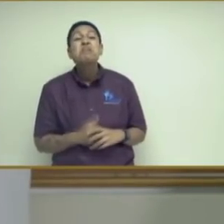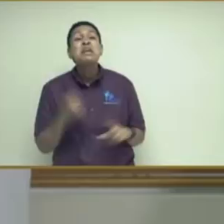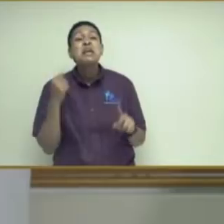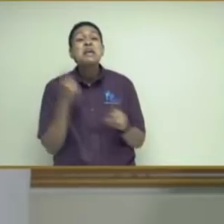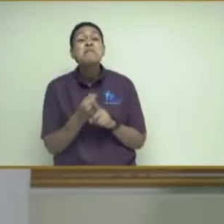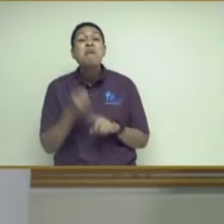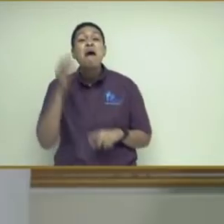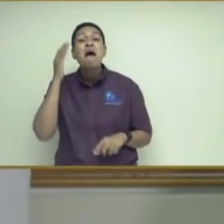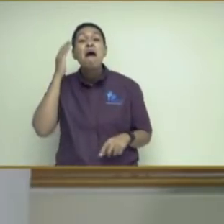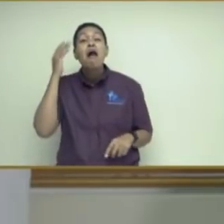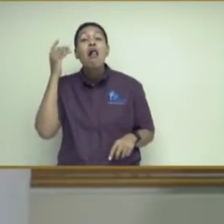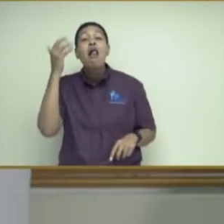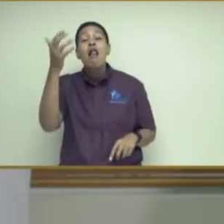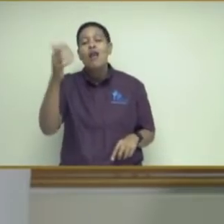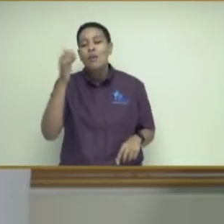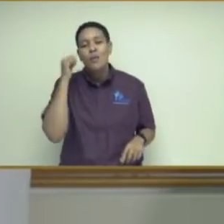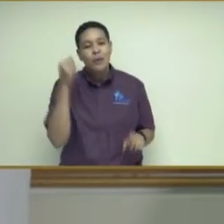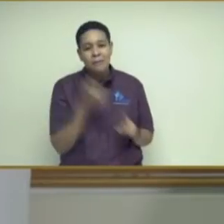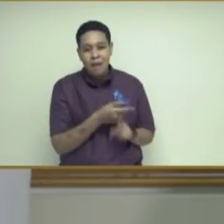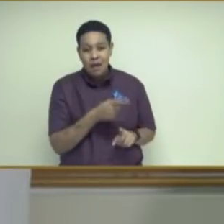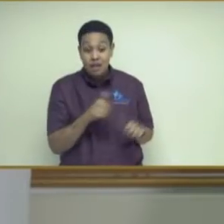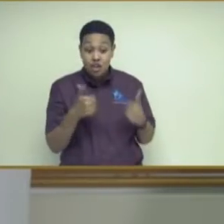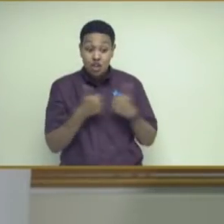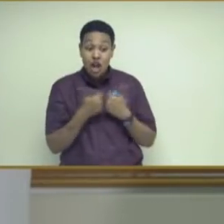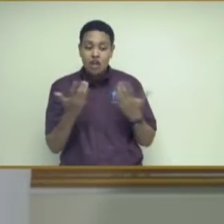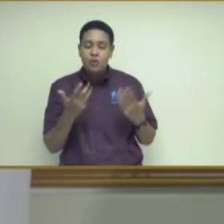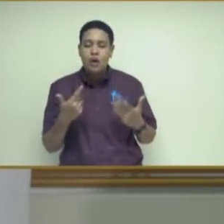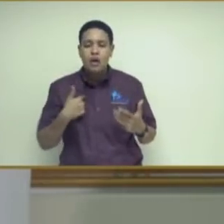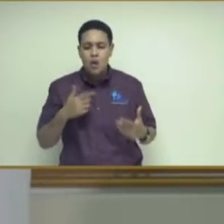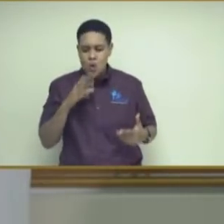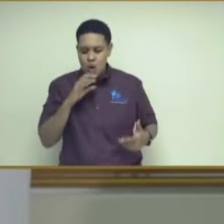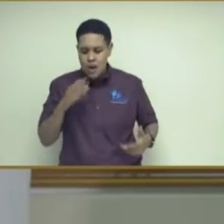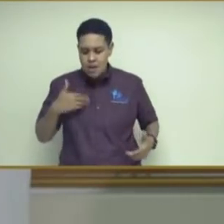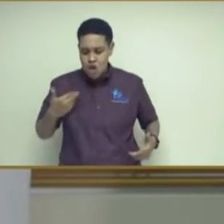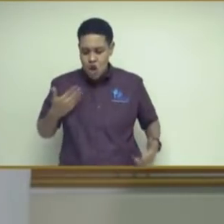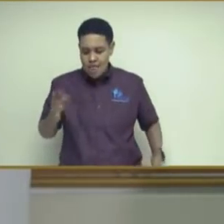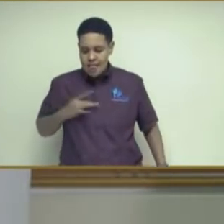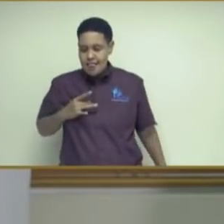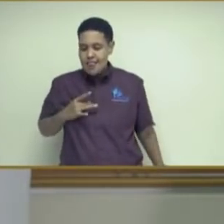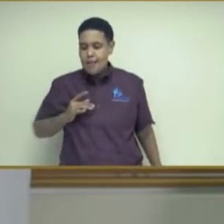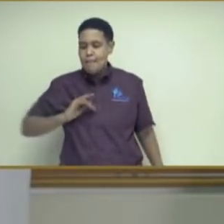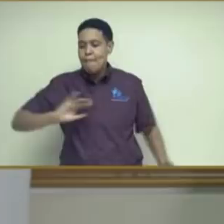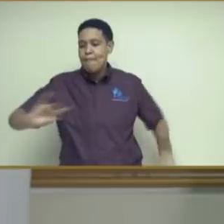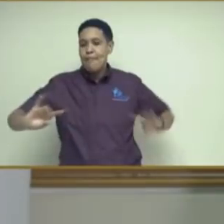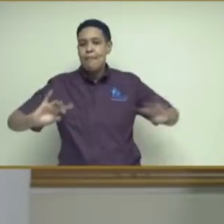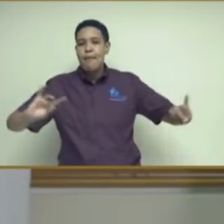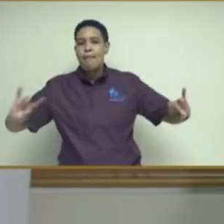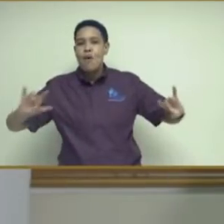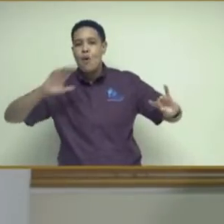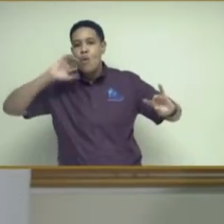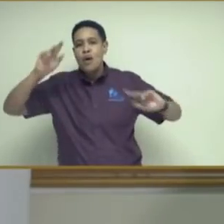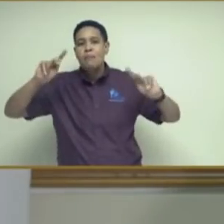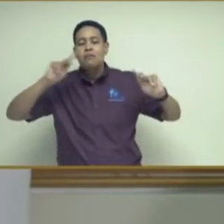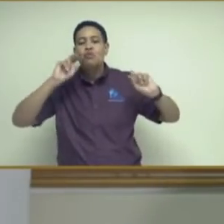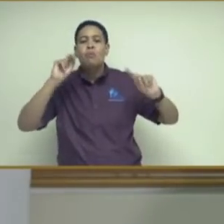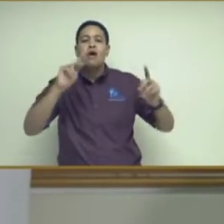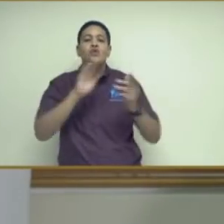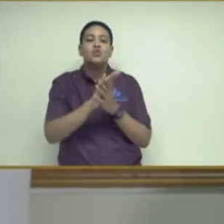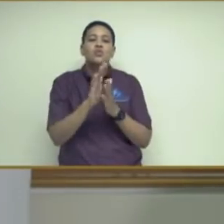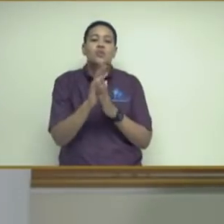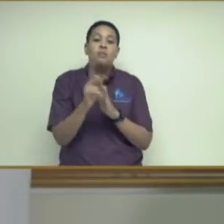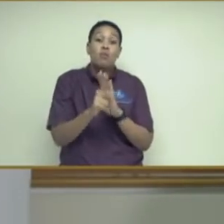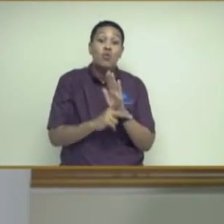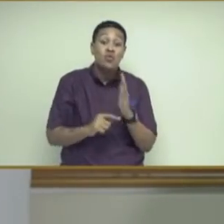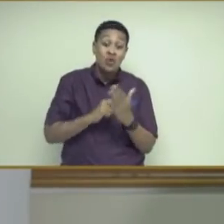way. The challenge, of course, is that they will give it to older persons, and so that has to be managed. So the back-to-school protocols, all of